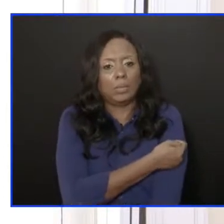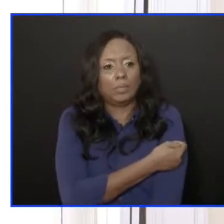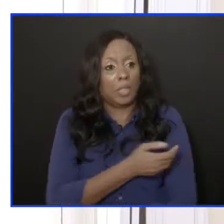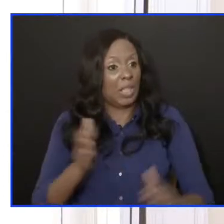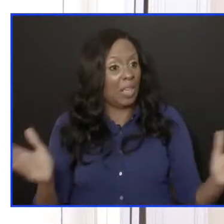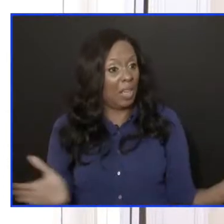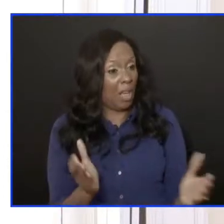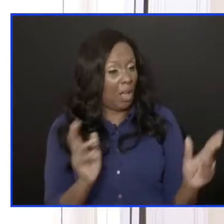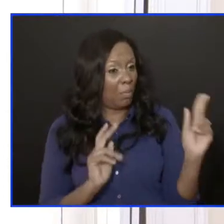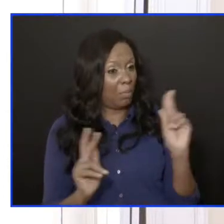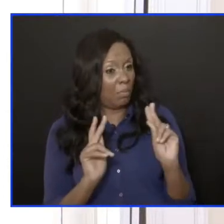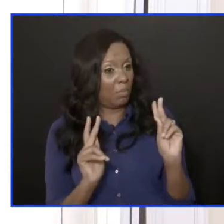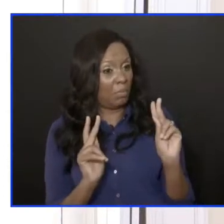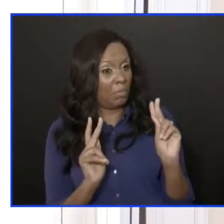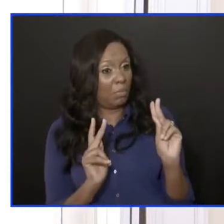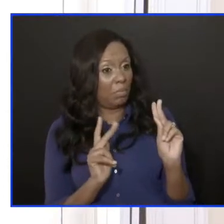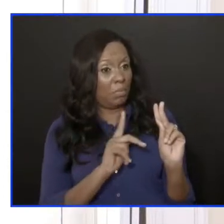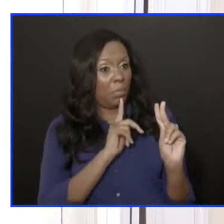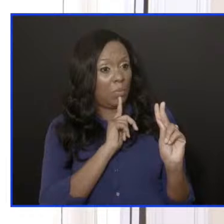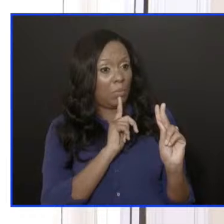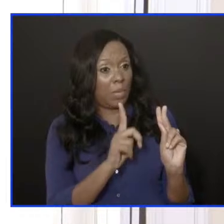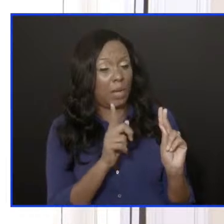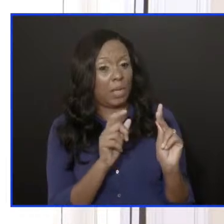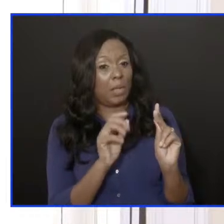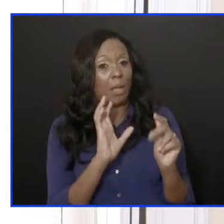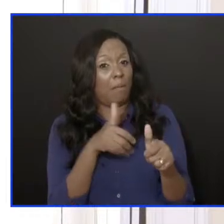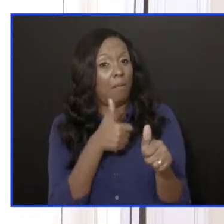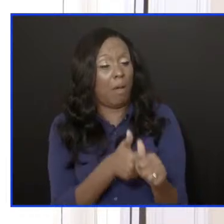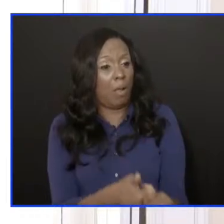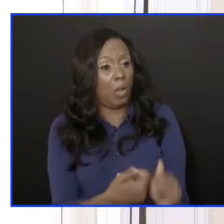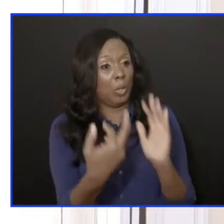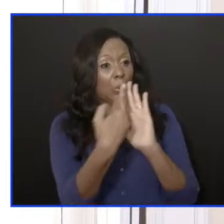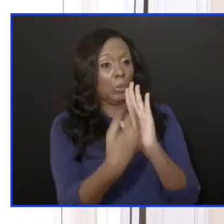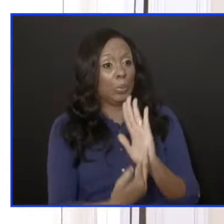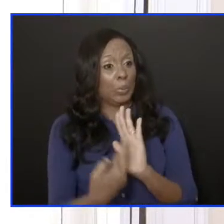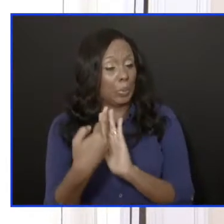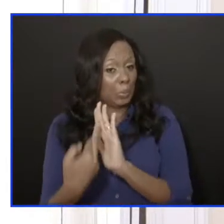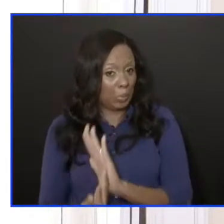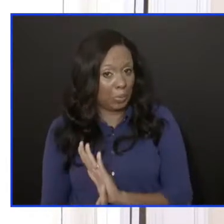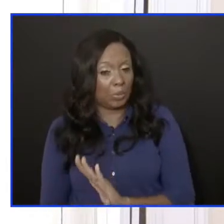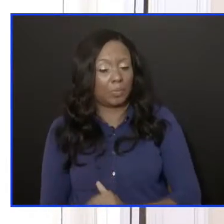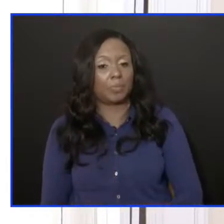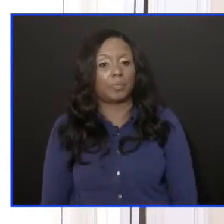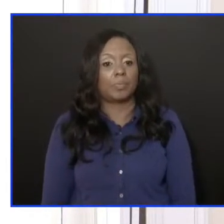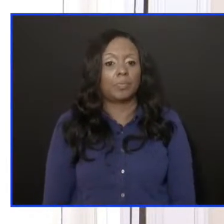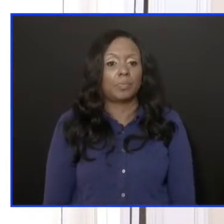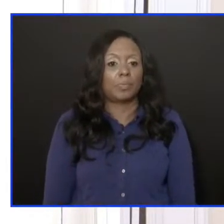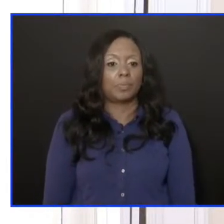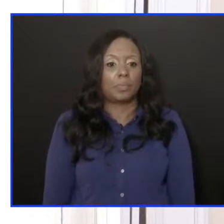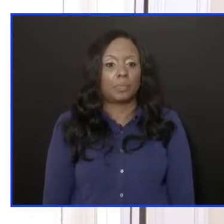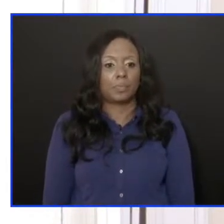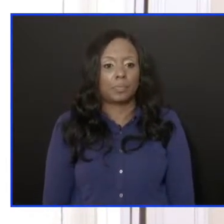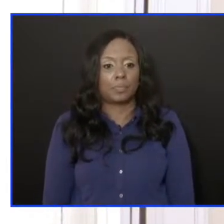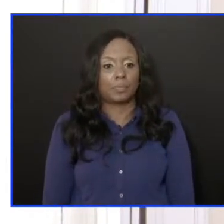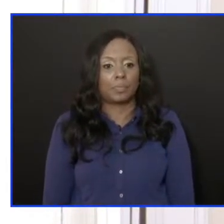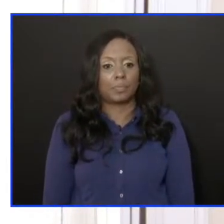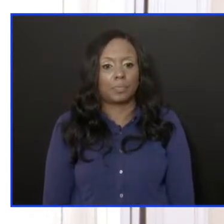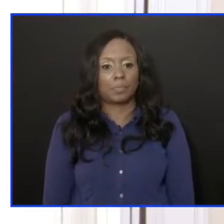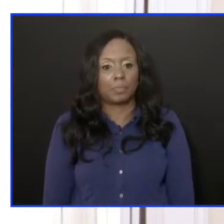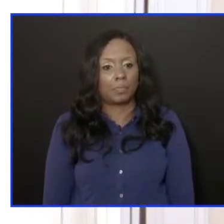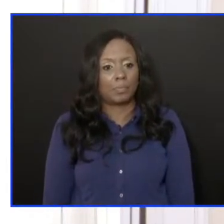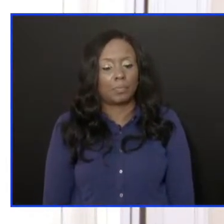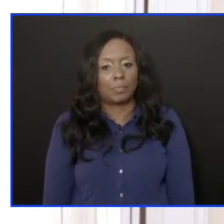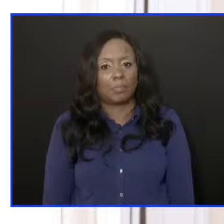to encourage persons to maintain the protocols. The easing of the curfew is